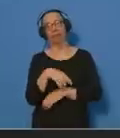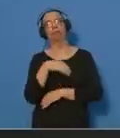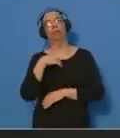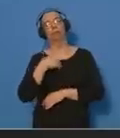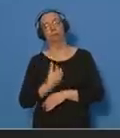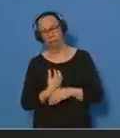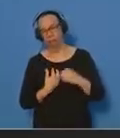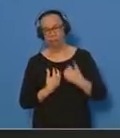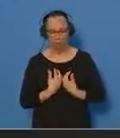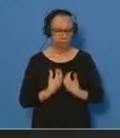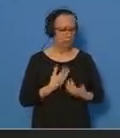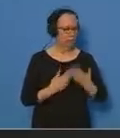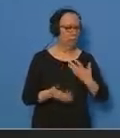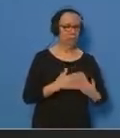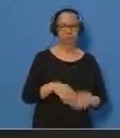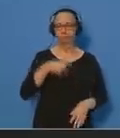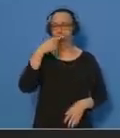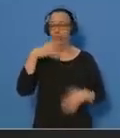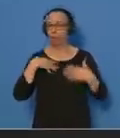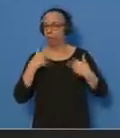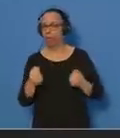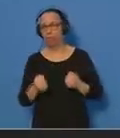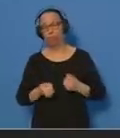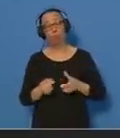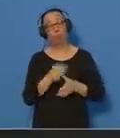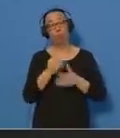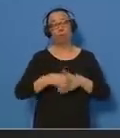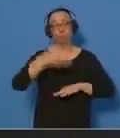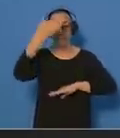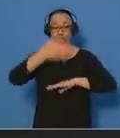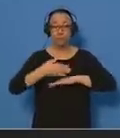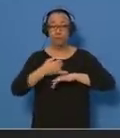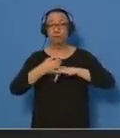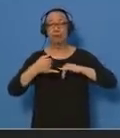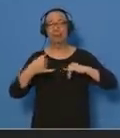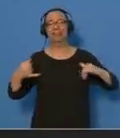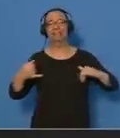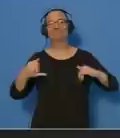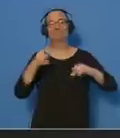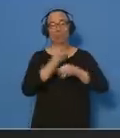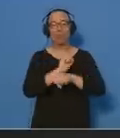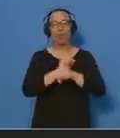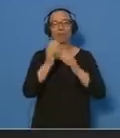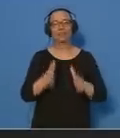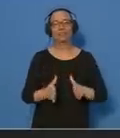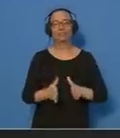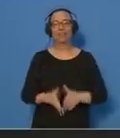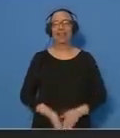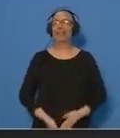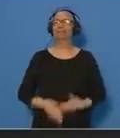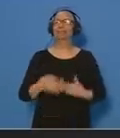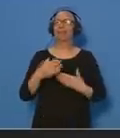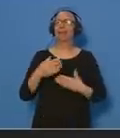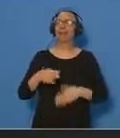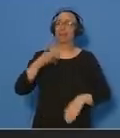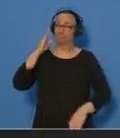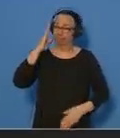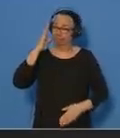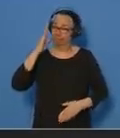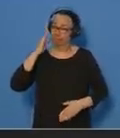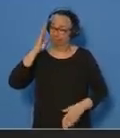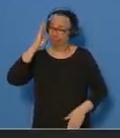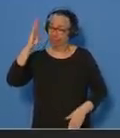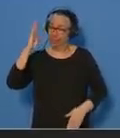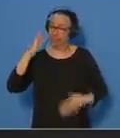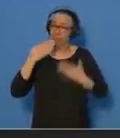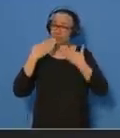public health or frontline officers that have been working on this for a very, very long time. And the tribute that I have to give to them remains, because they are